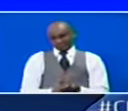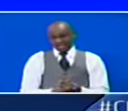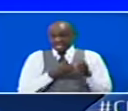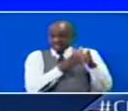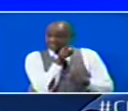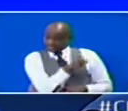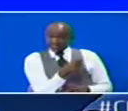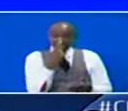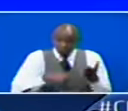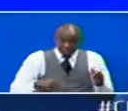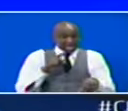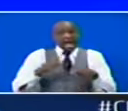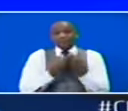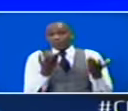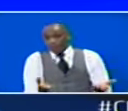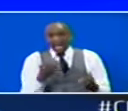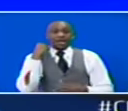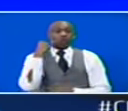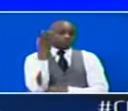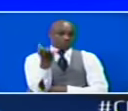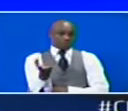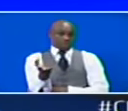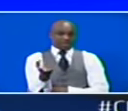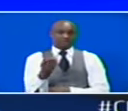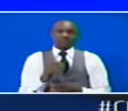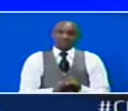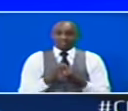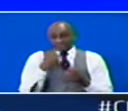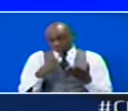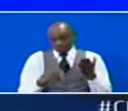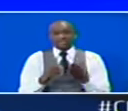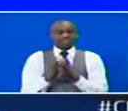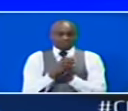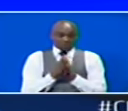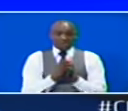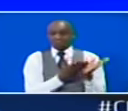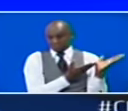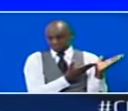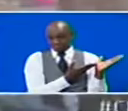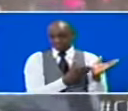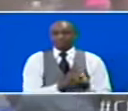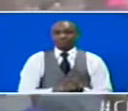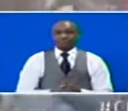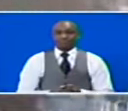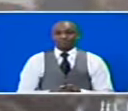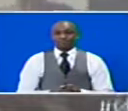leaders announced this during a rally held at Afraha Stadium in Nakuru town. Chris Thairu reports.